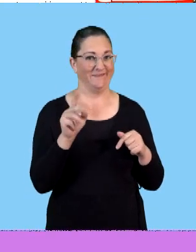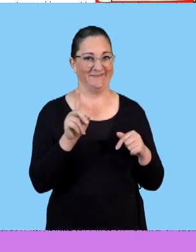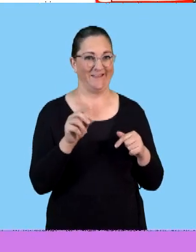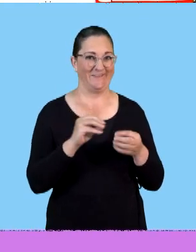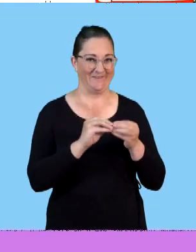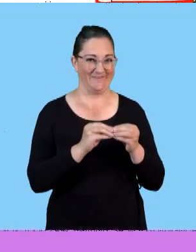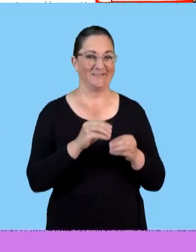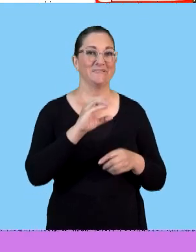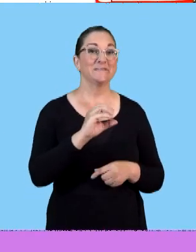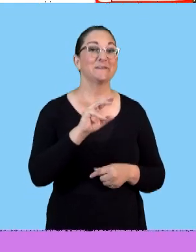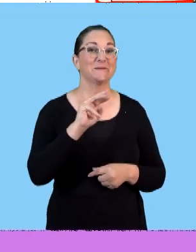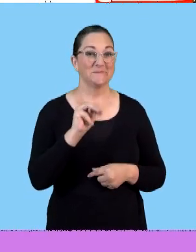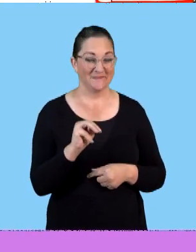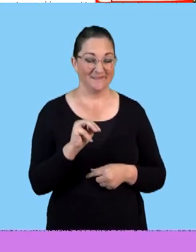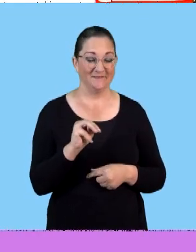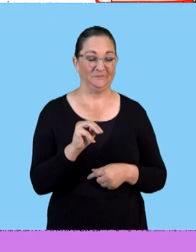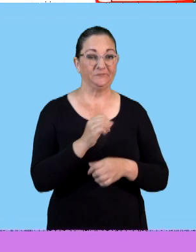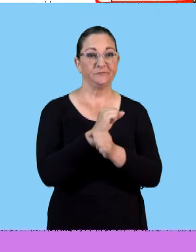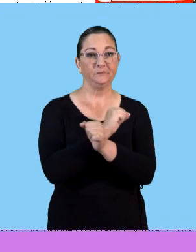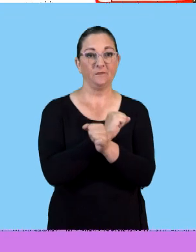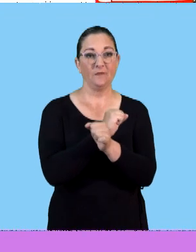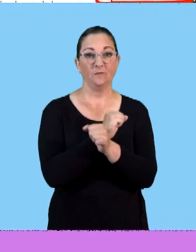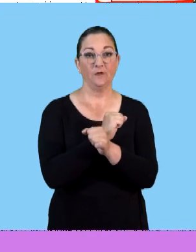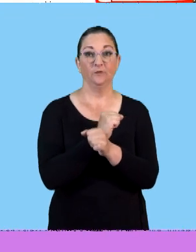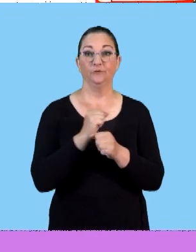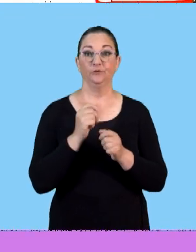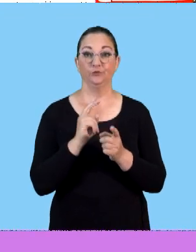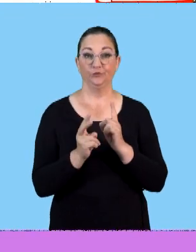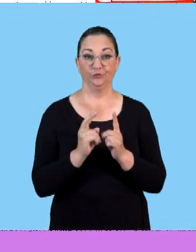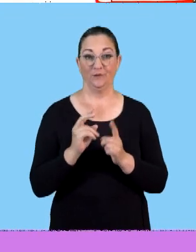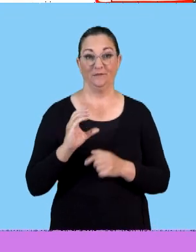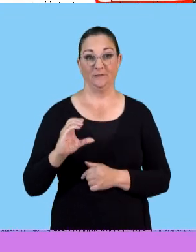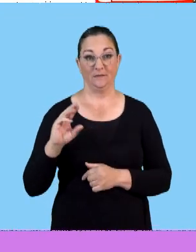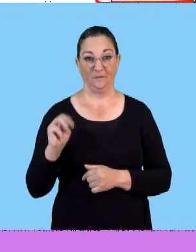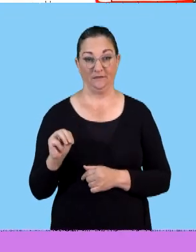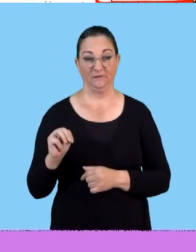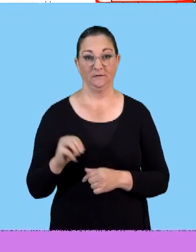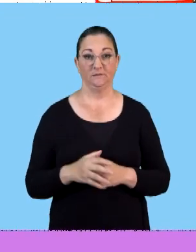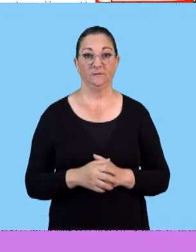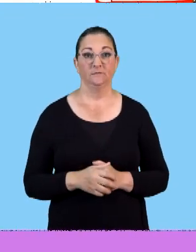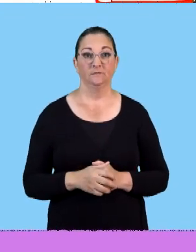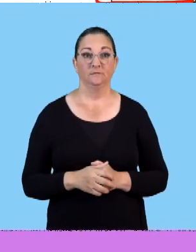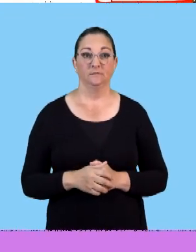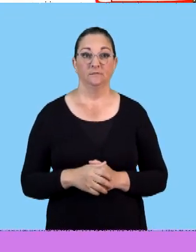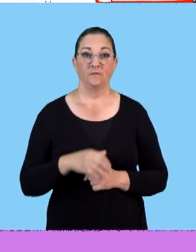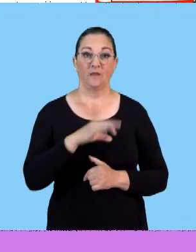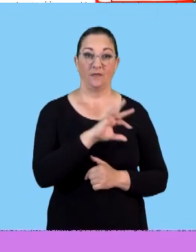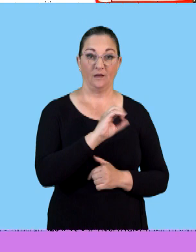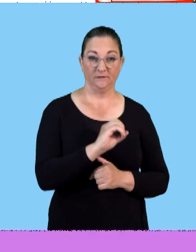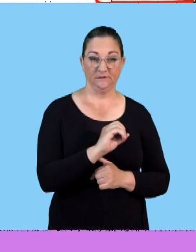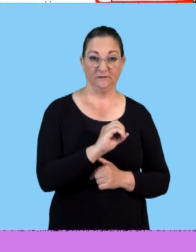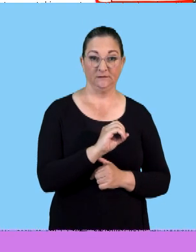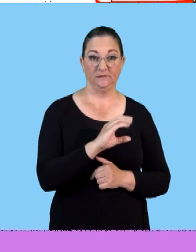meters, let me fix that, that is centimeters, right? Multiply by 12 centimeters. Okay, so it's